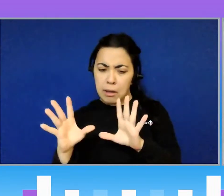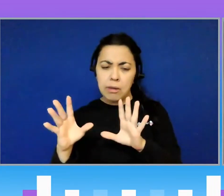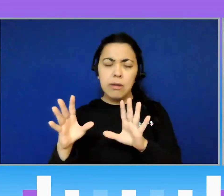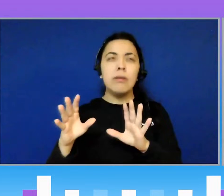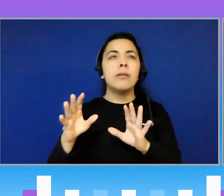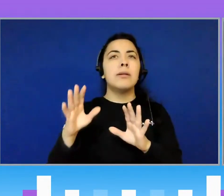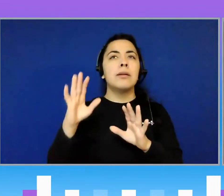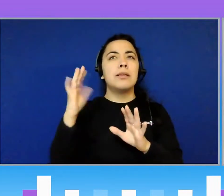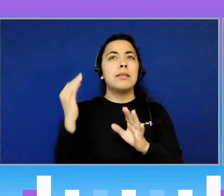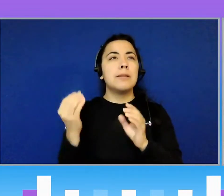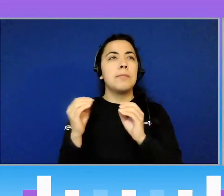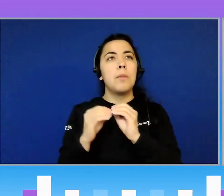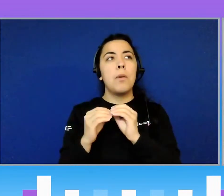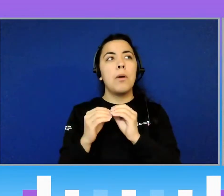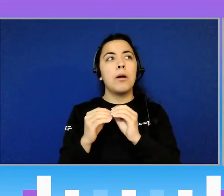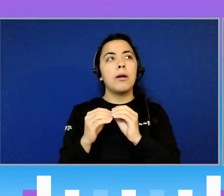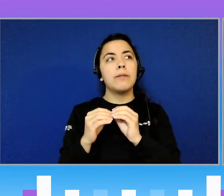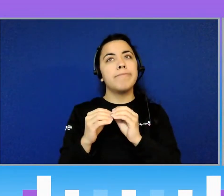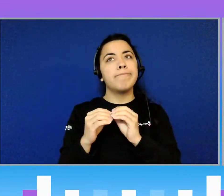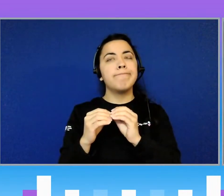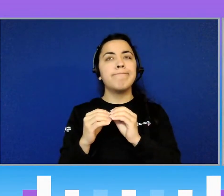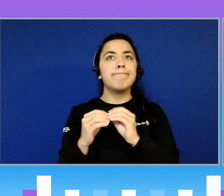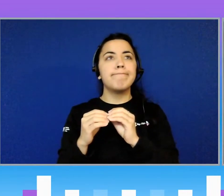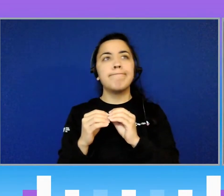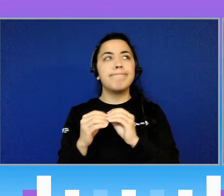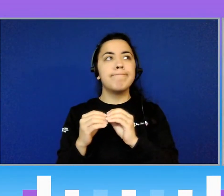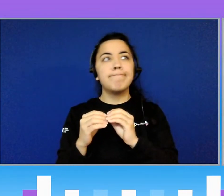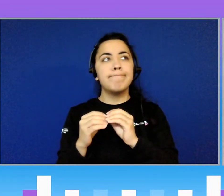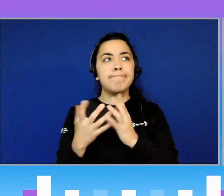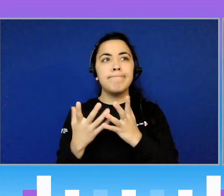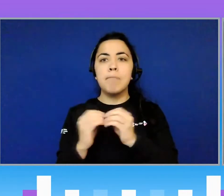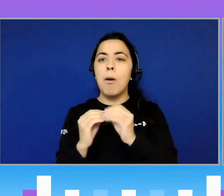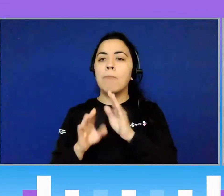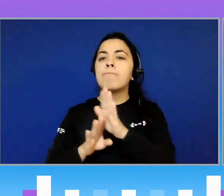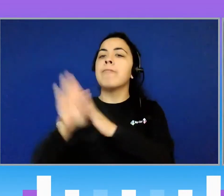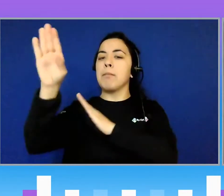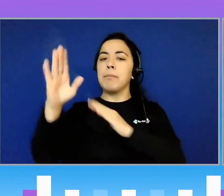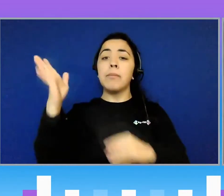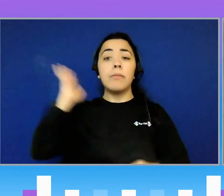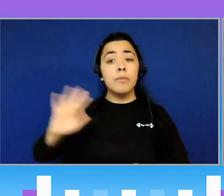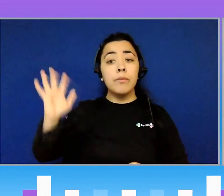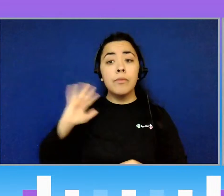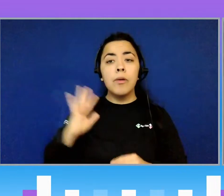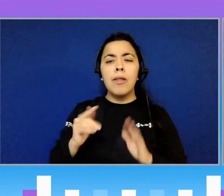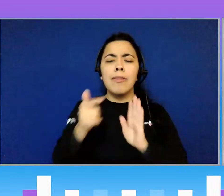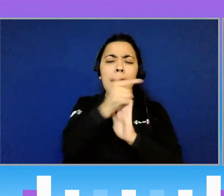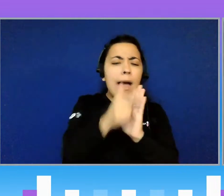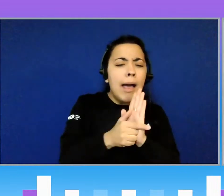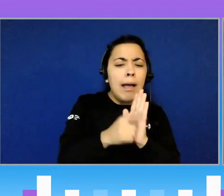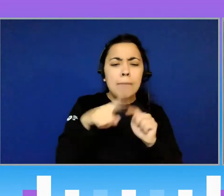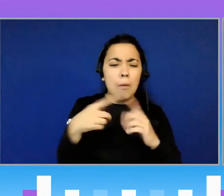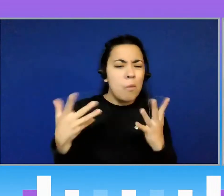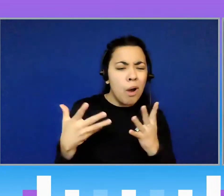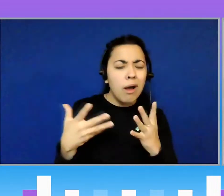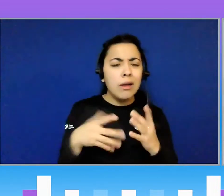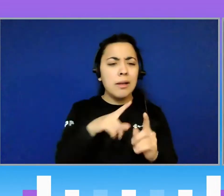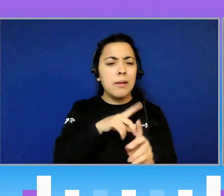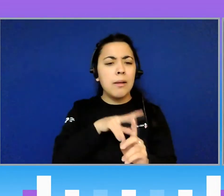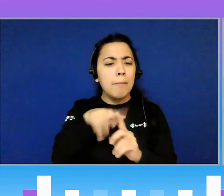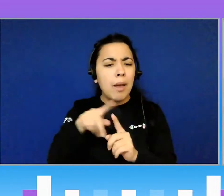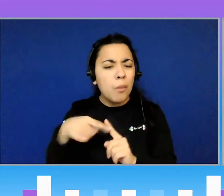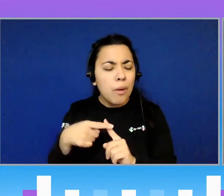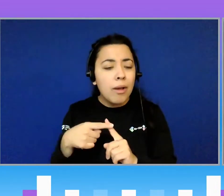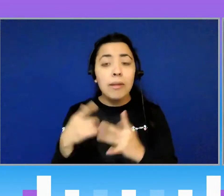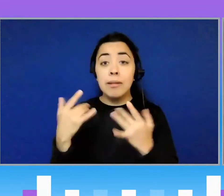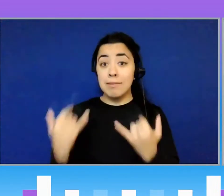getting more mature. Before it was more about what is the act about, when does it apply, and so forth. And now it's really about, you